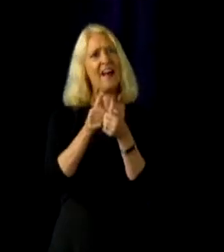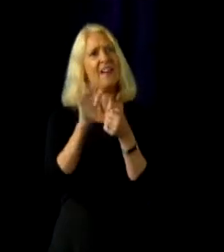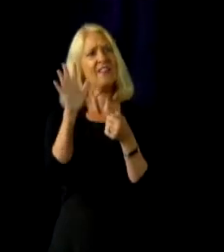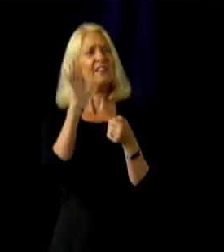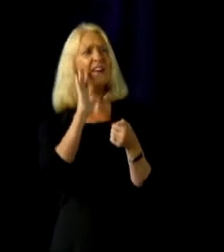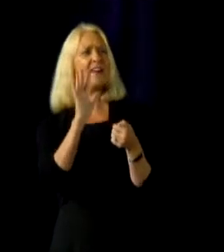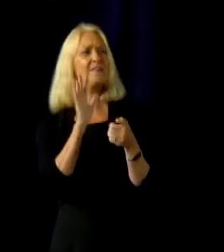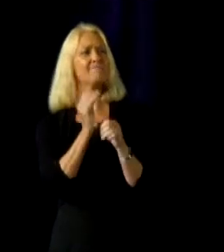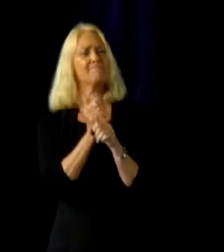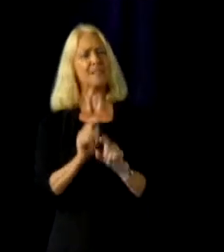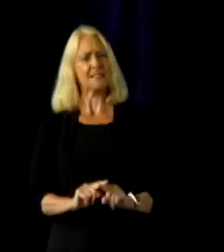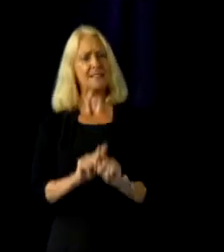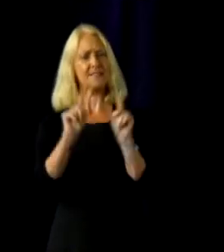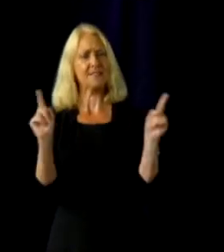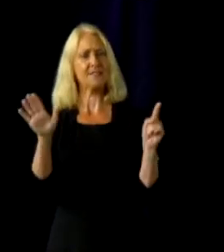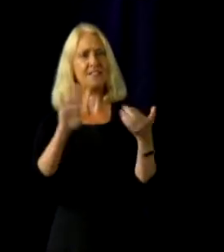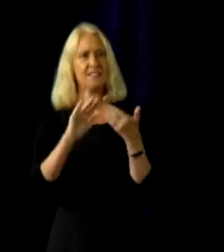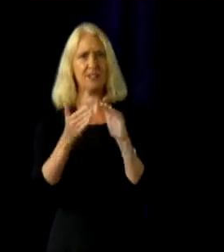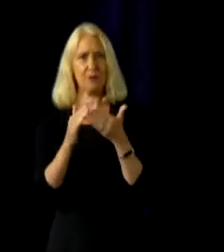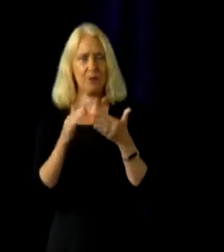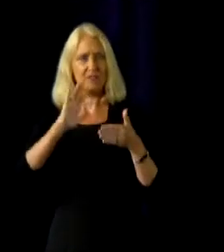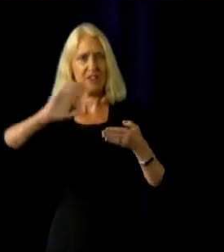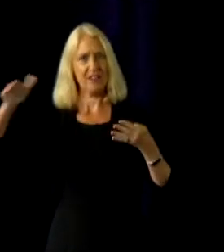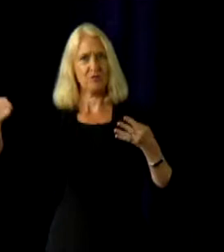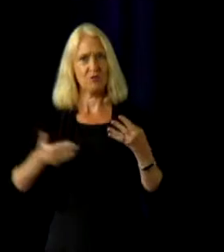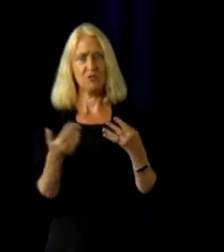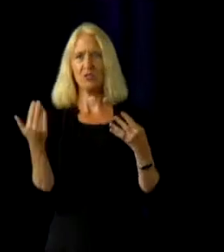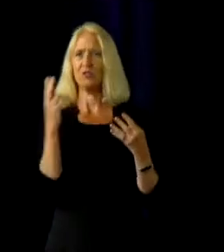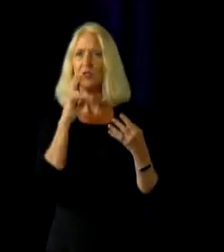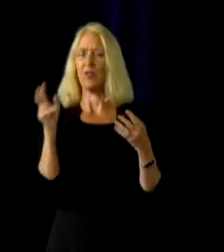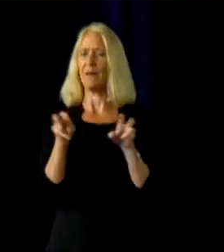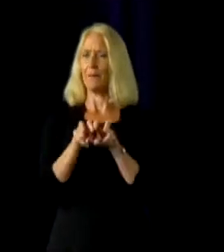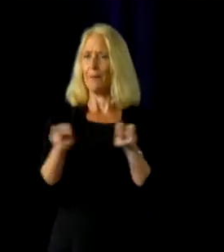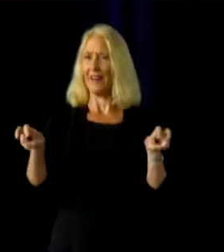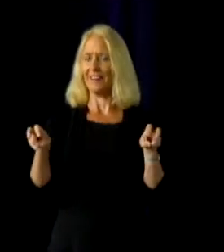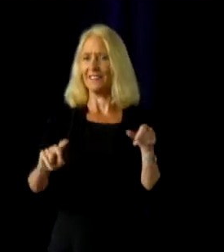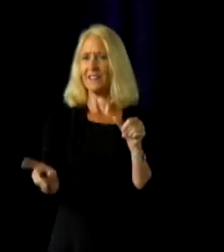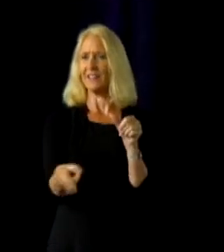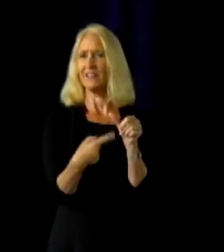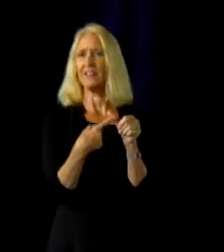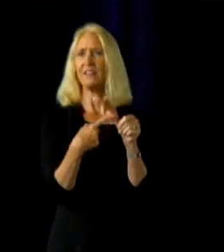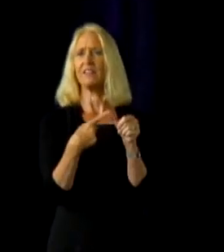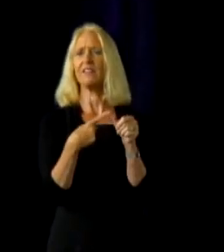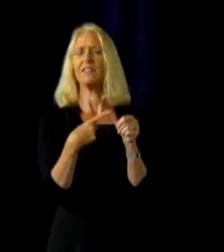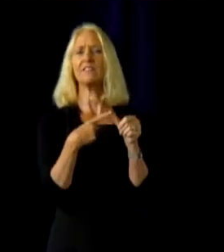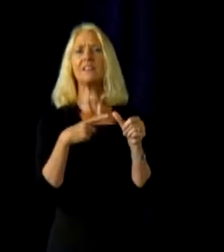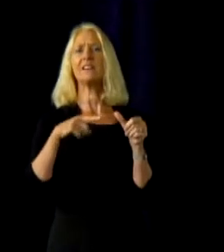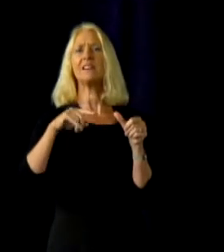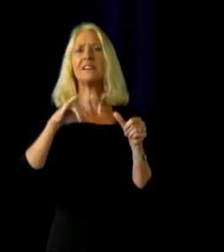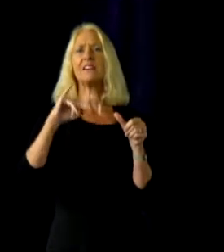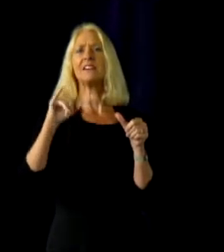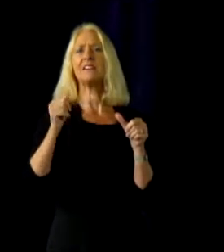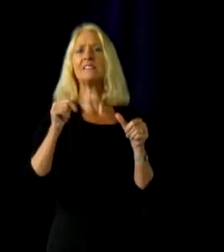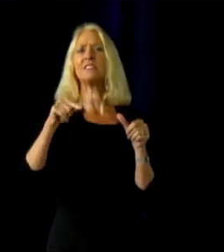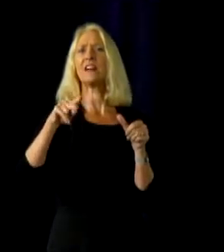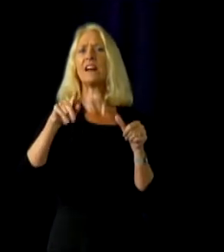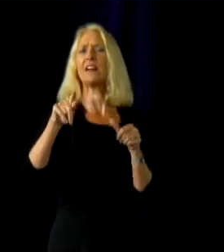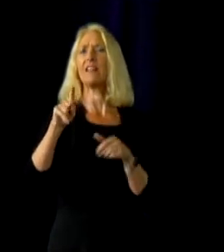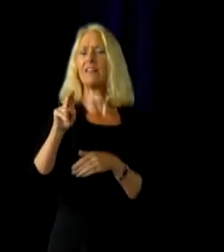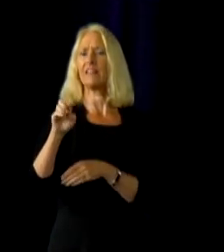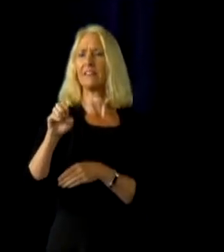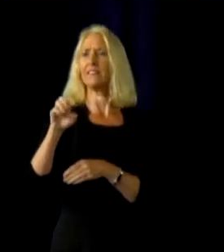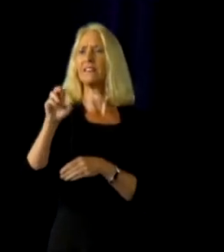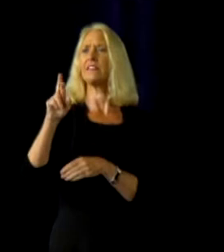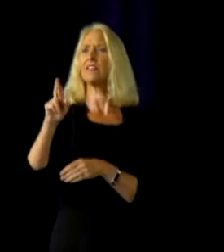serve. So let me introduce you to our panelists. Our first is Jacqueline Redluff. She is Vice President and Counsel